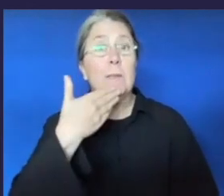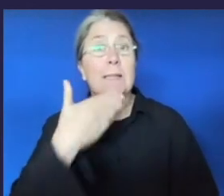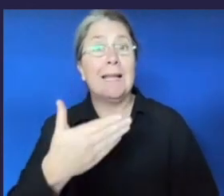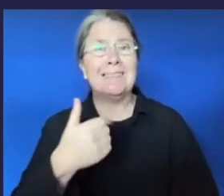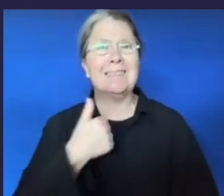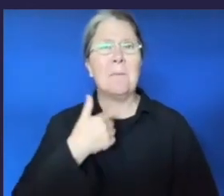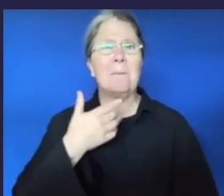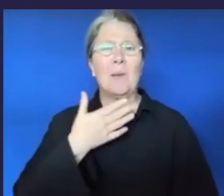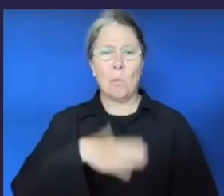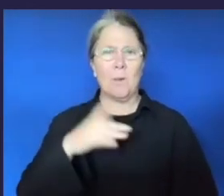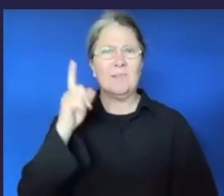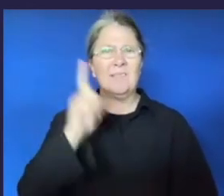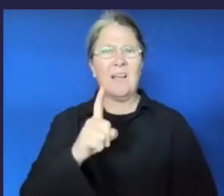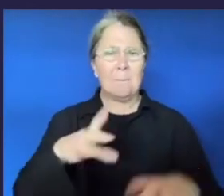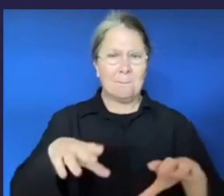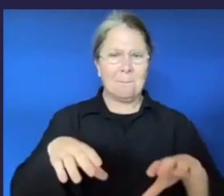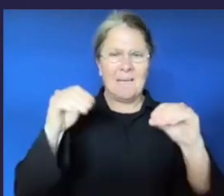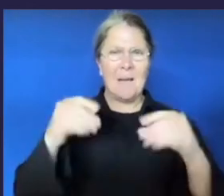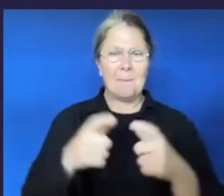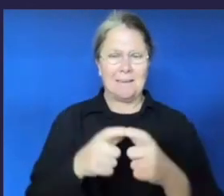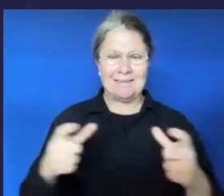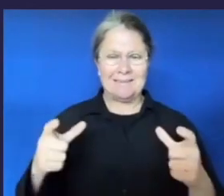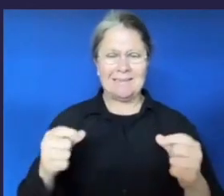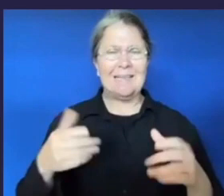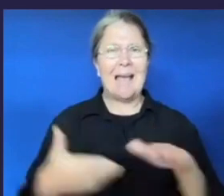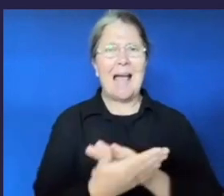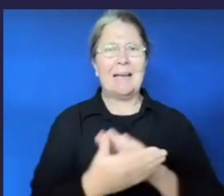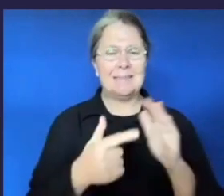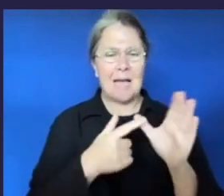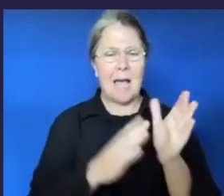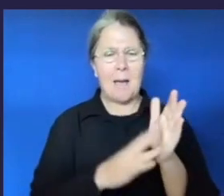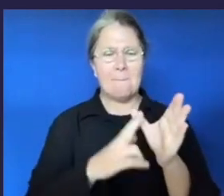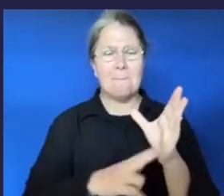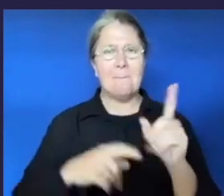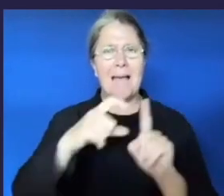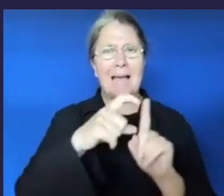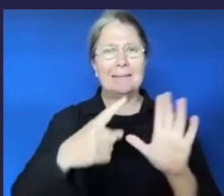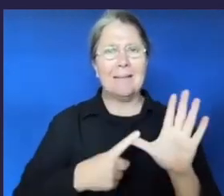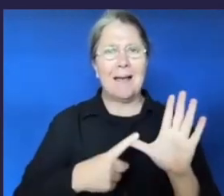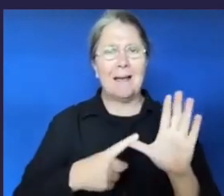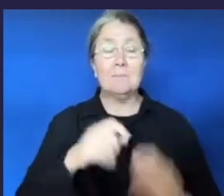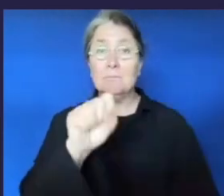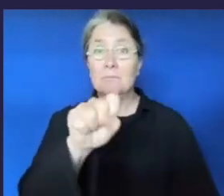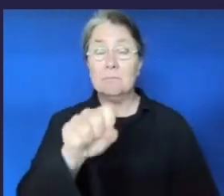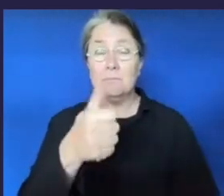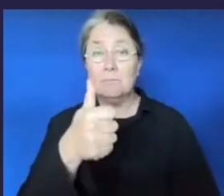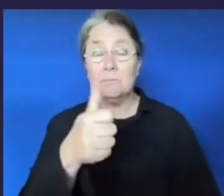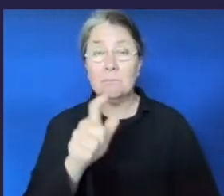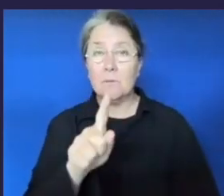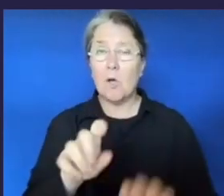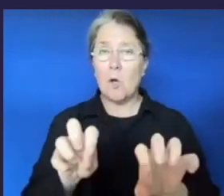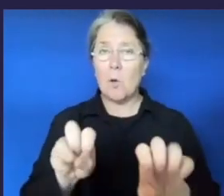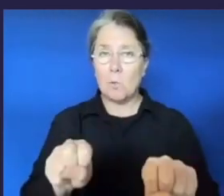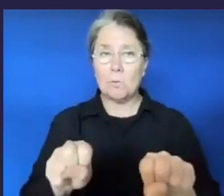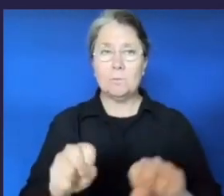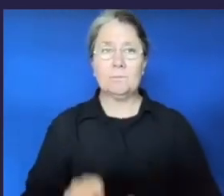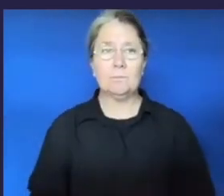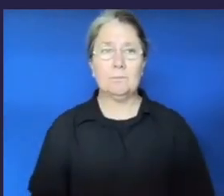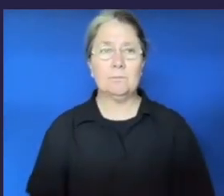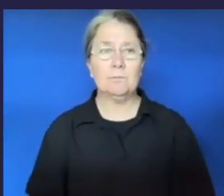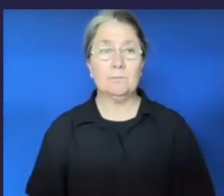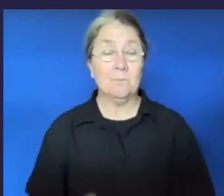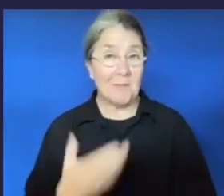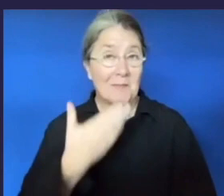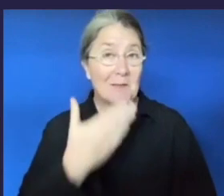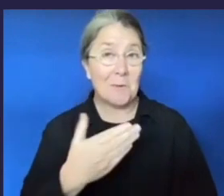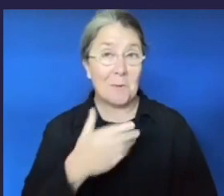up tickets for, it's under Amanda Littlewood. Yes. Just for Woolaboola. Yep. Thank you.